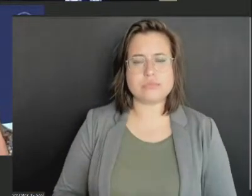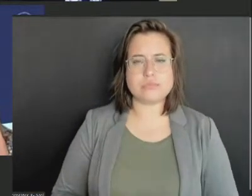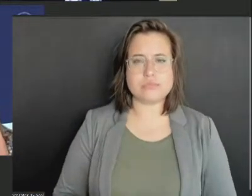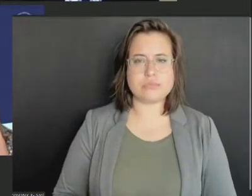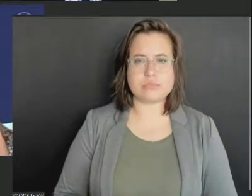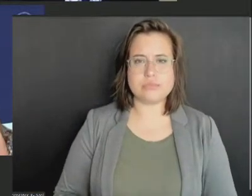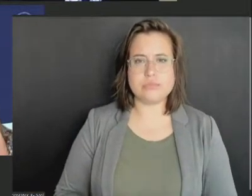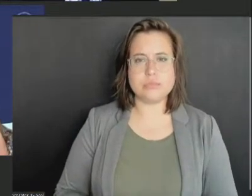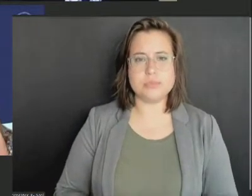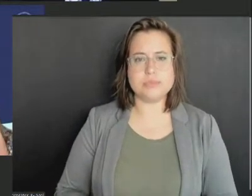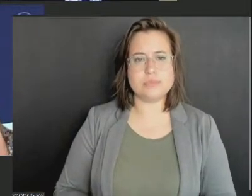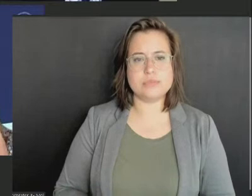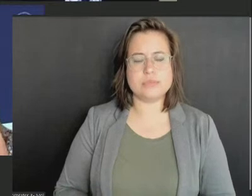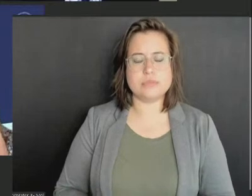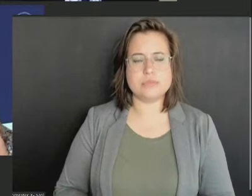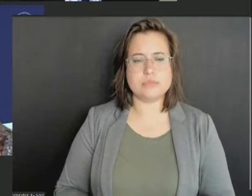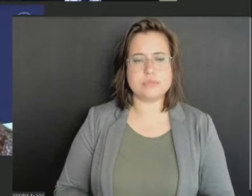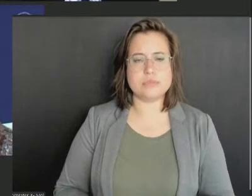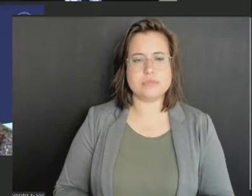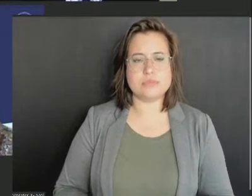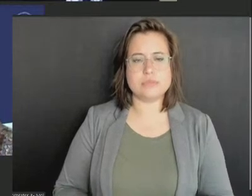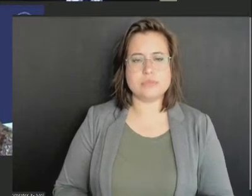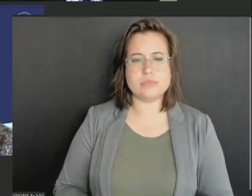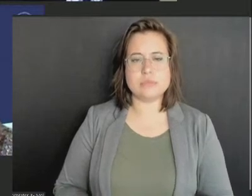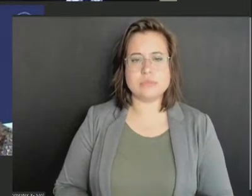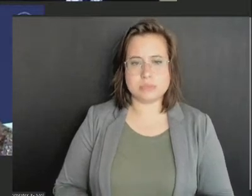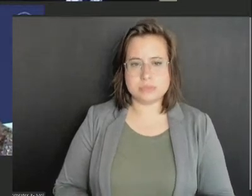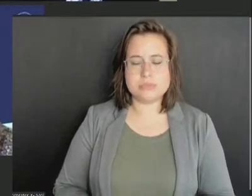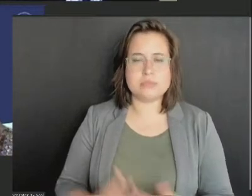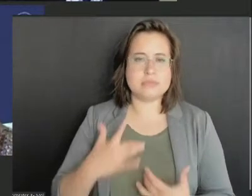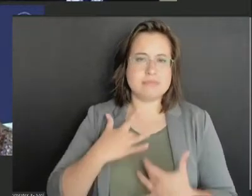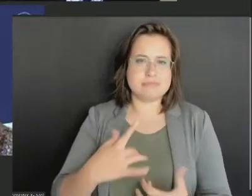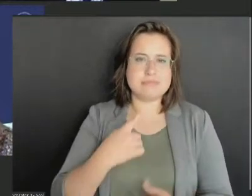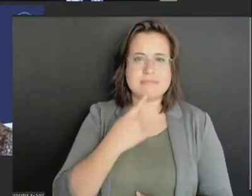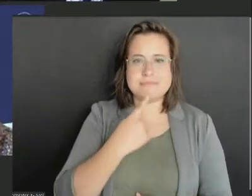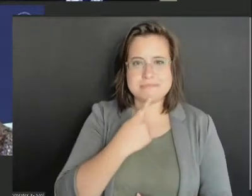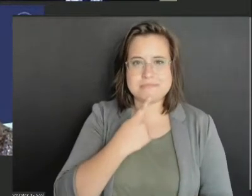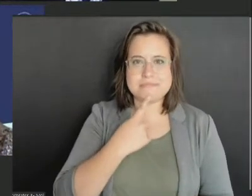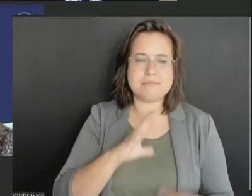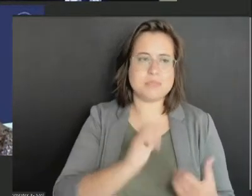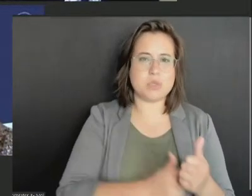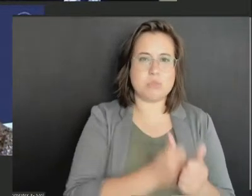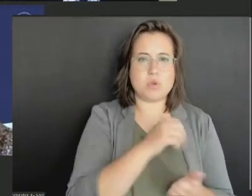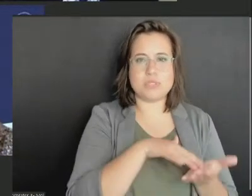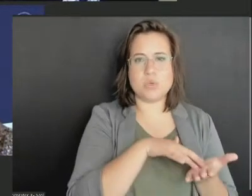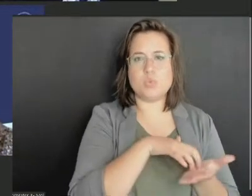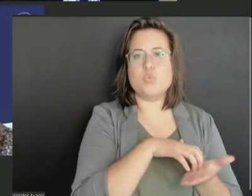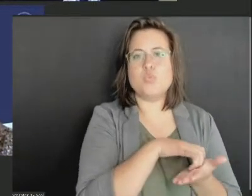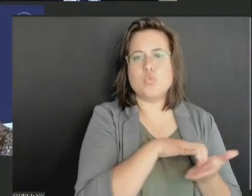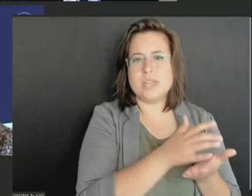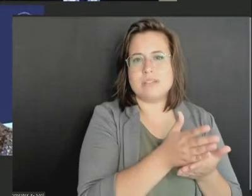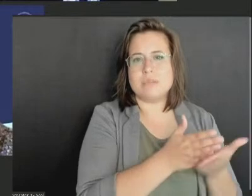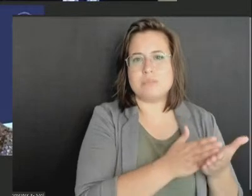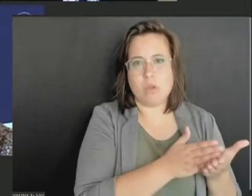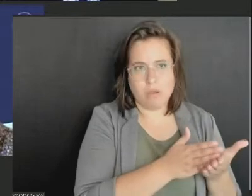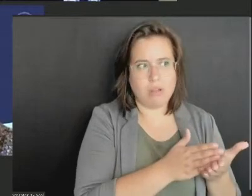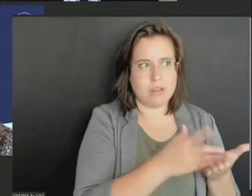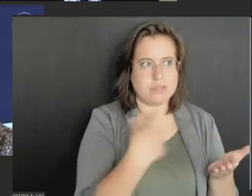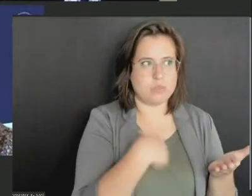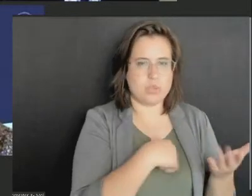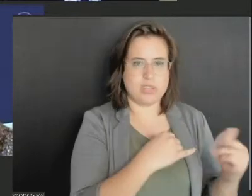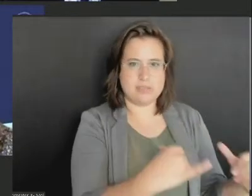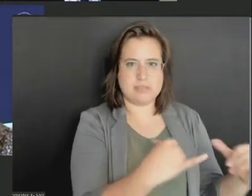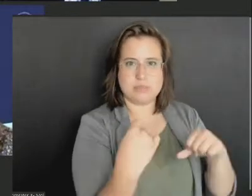say that we are only as strong as our weakest link, and that is never more clear than in